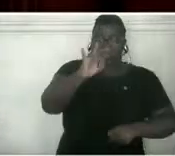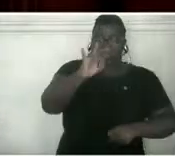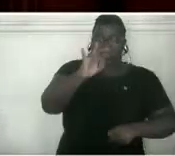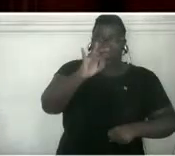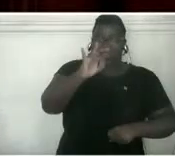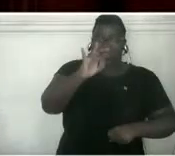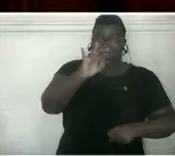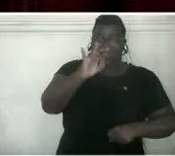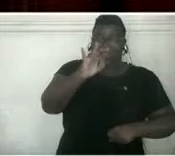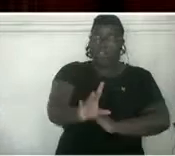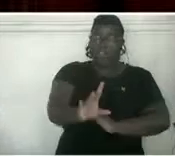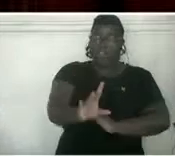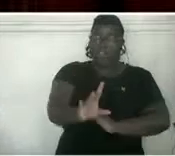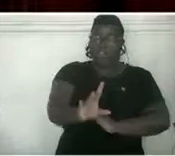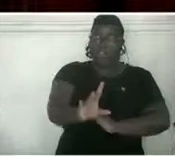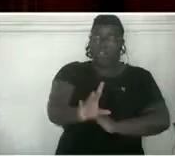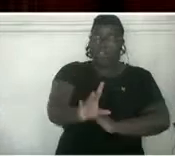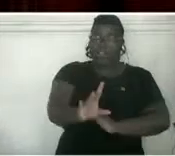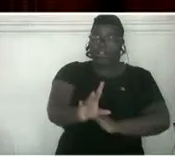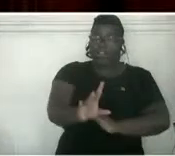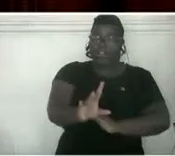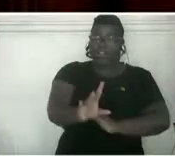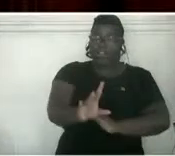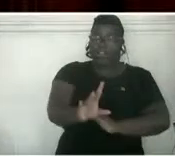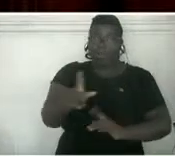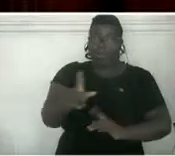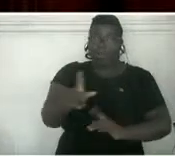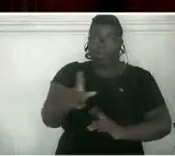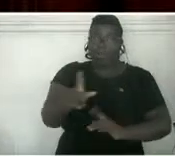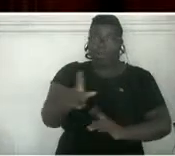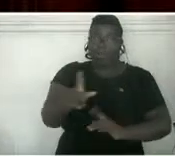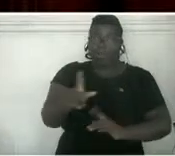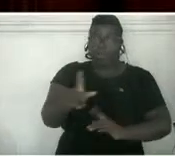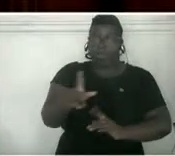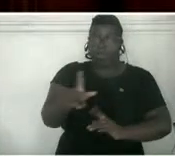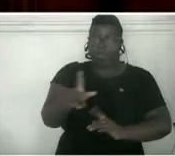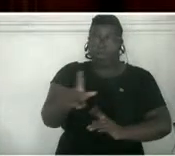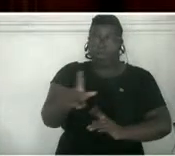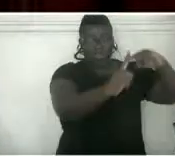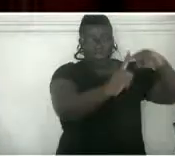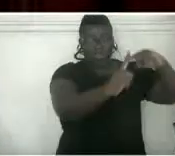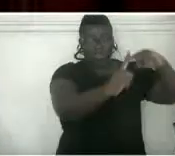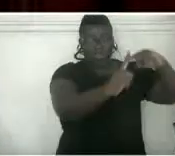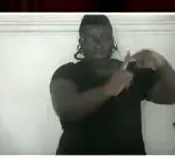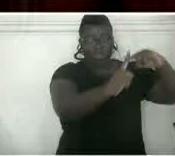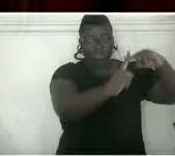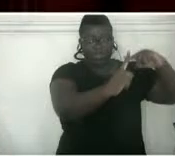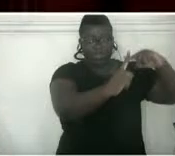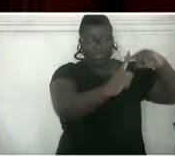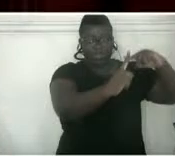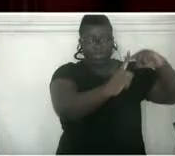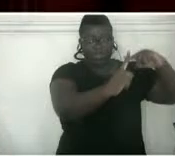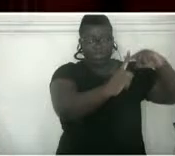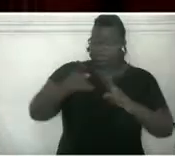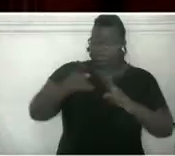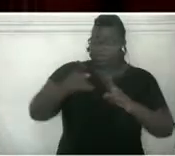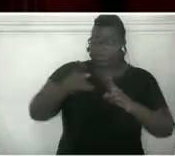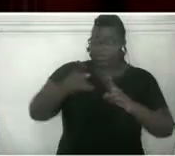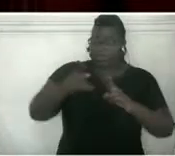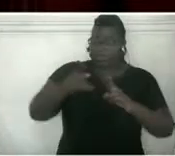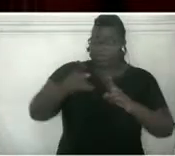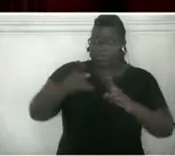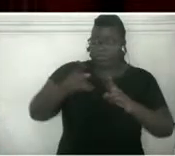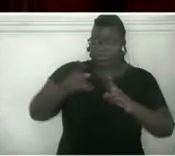Sukuma 100,000, surpassing the target. These are young people who have been placed in various